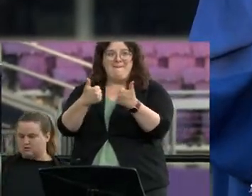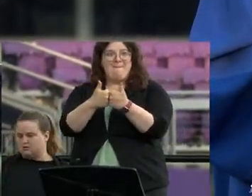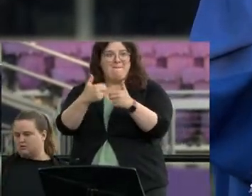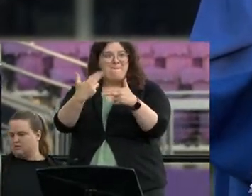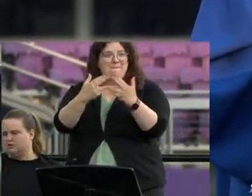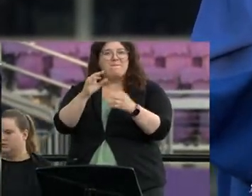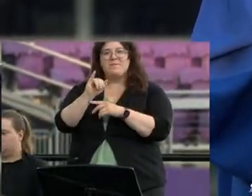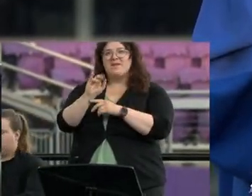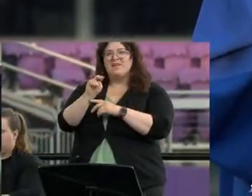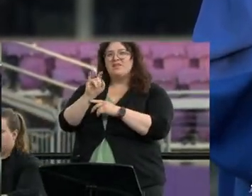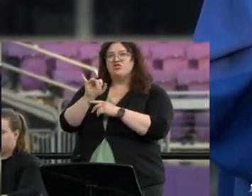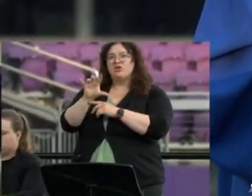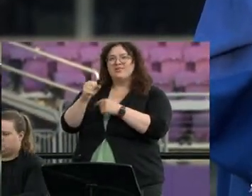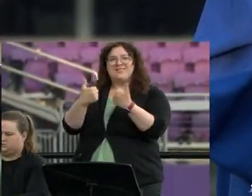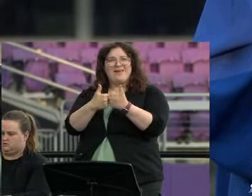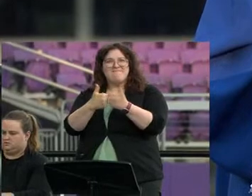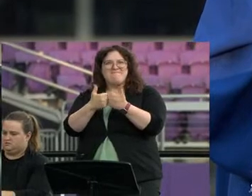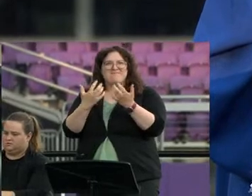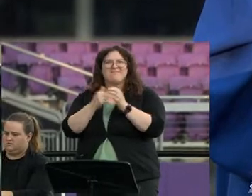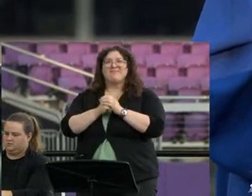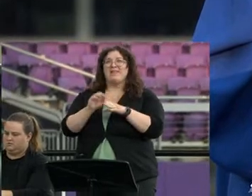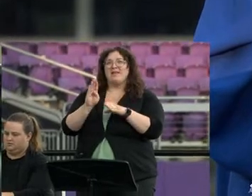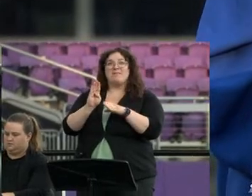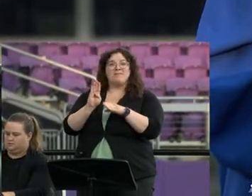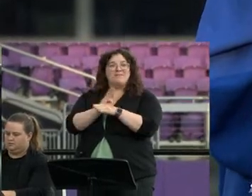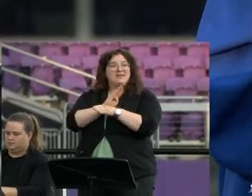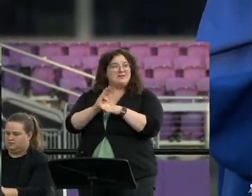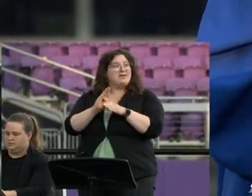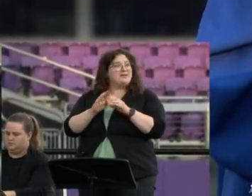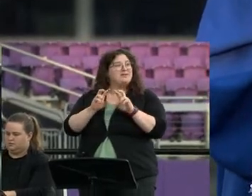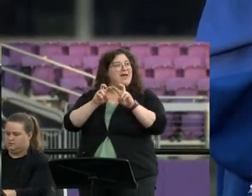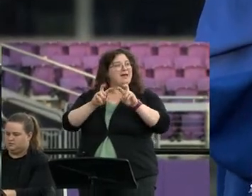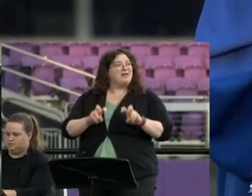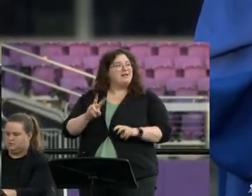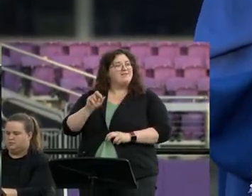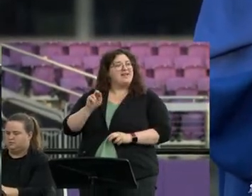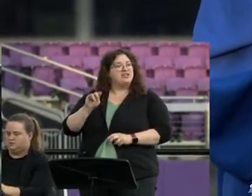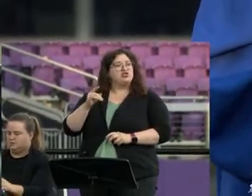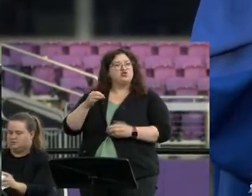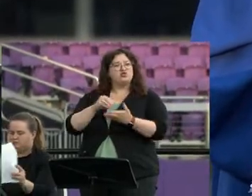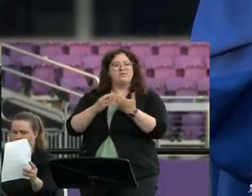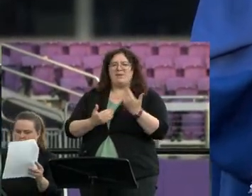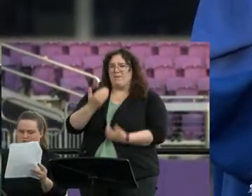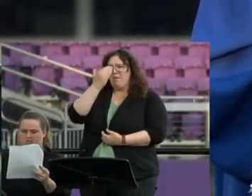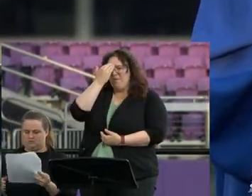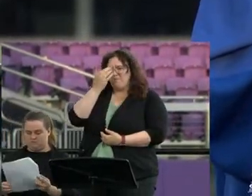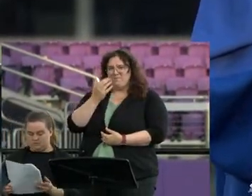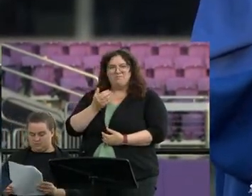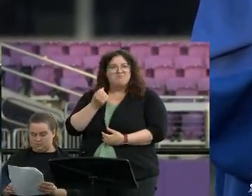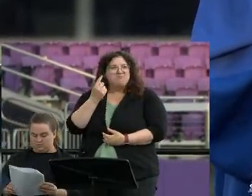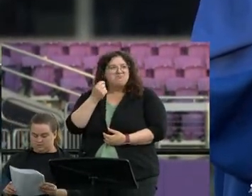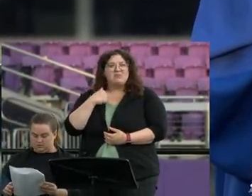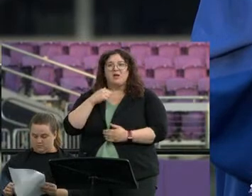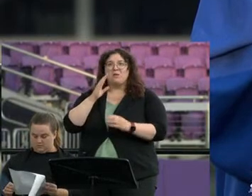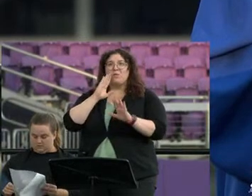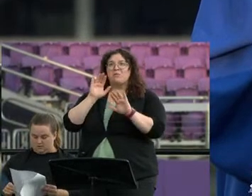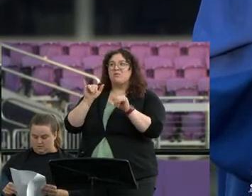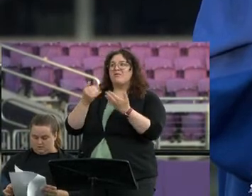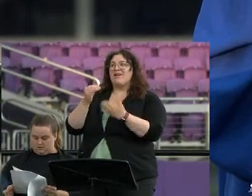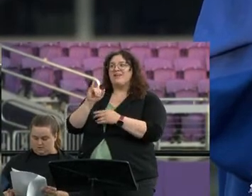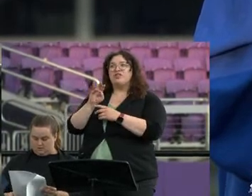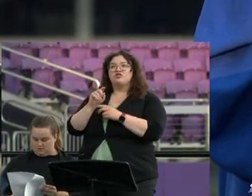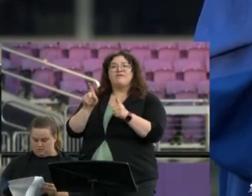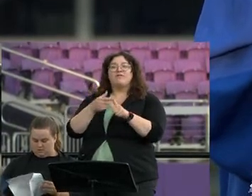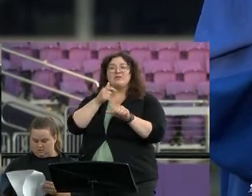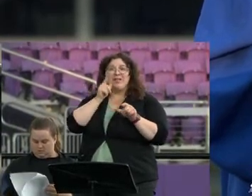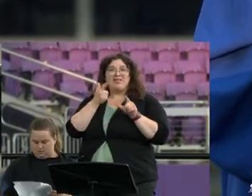the Initials Game. Business Analytics Vantage students may be familiar with it. Essentially, I'm going to give Macy here the initials